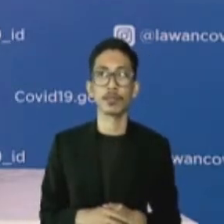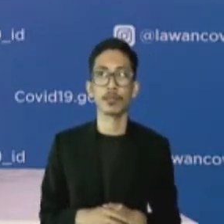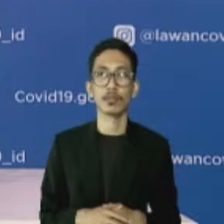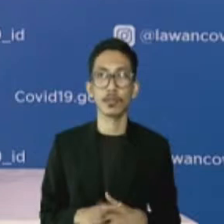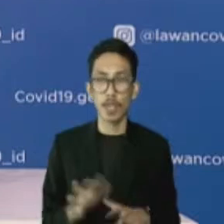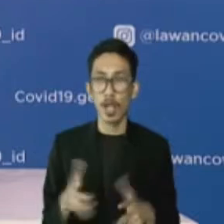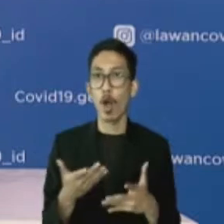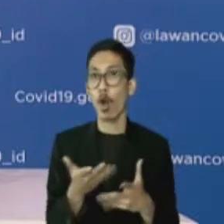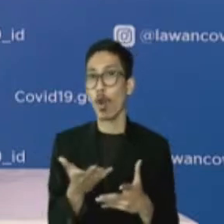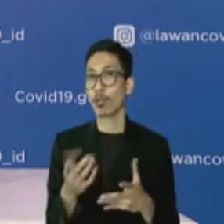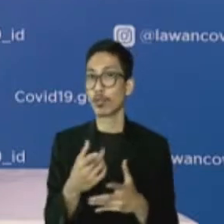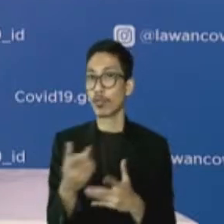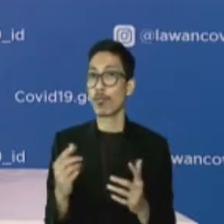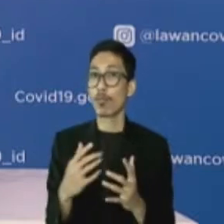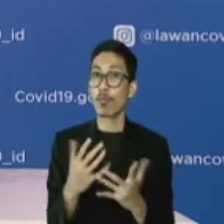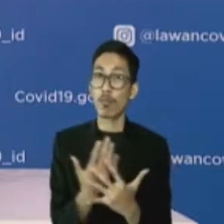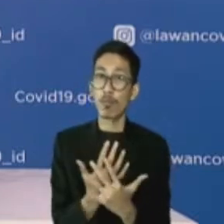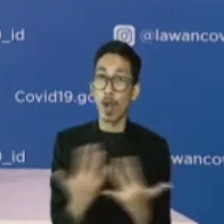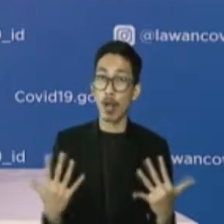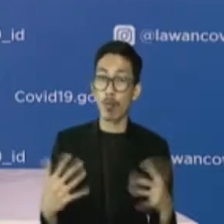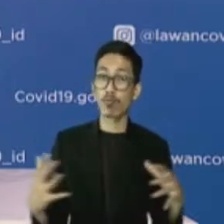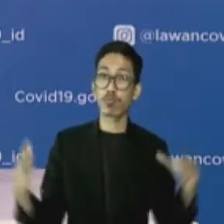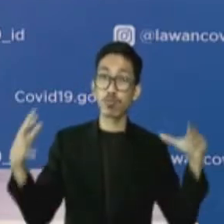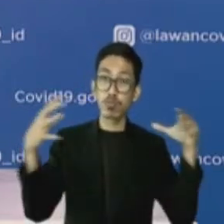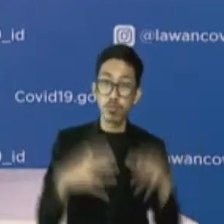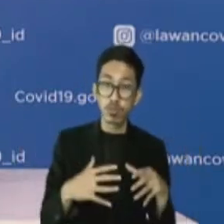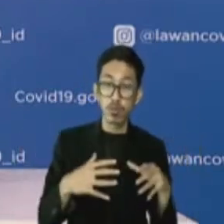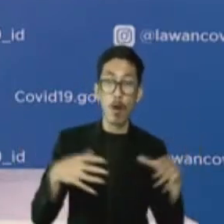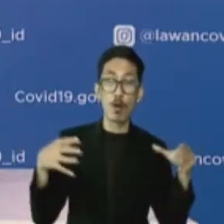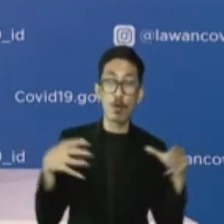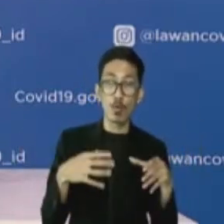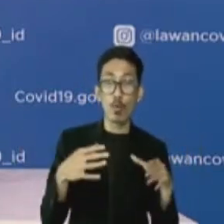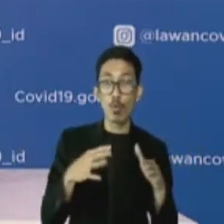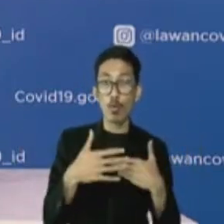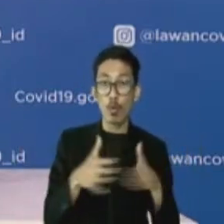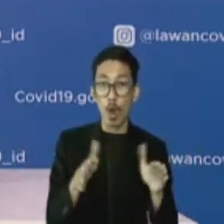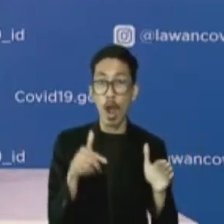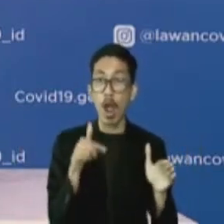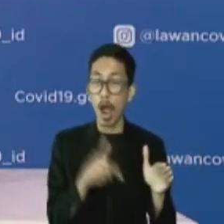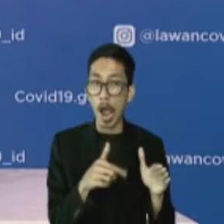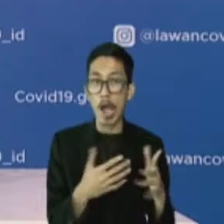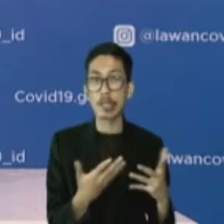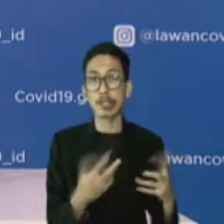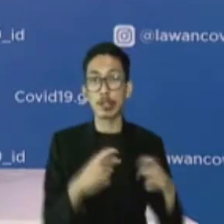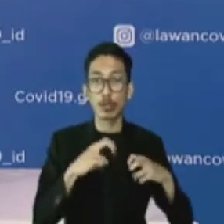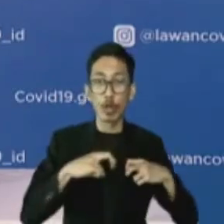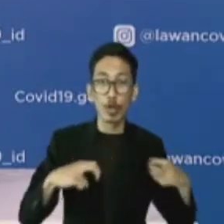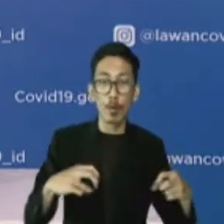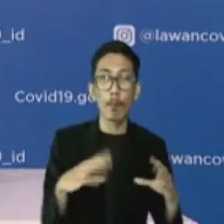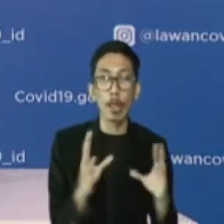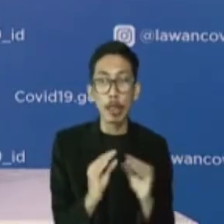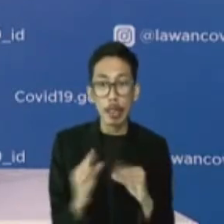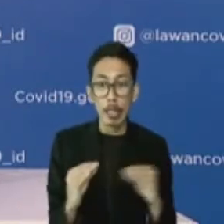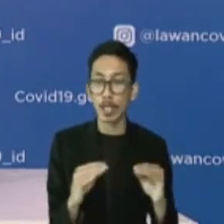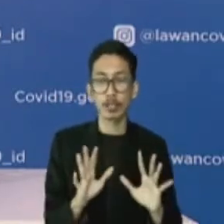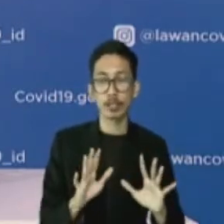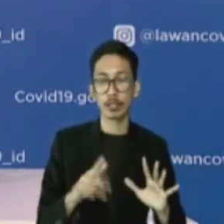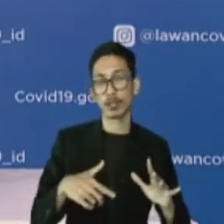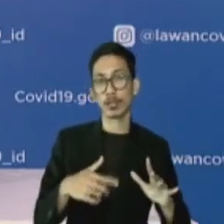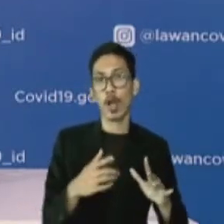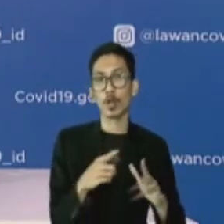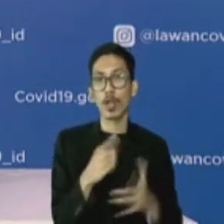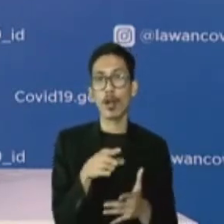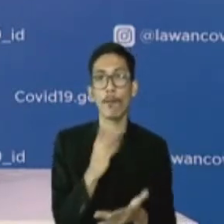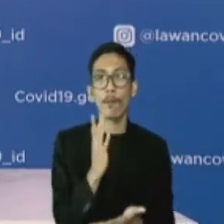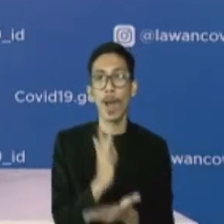together, or lax health protocols when watching matches and excessive celebrations.